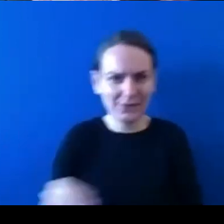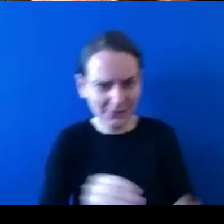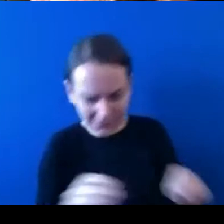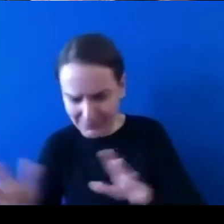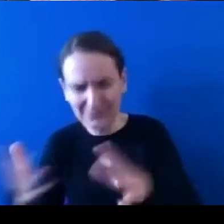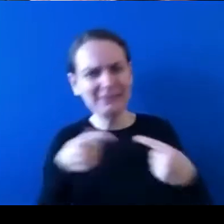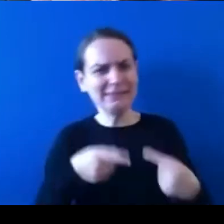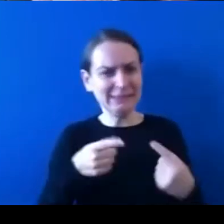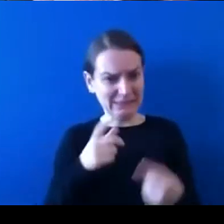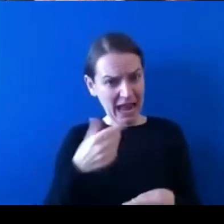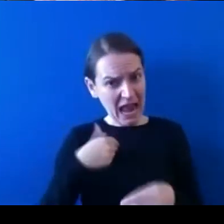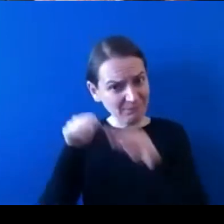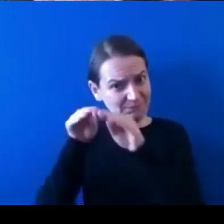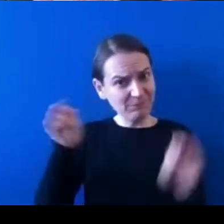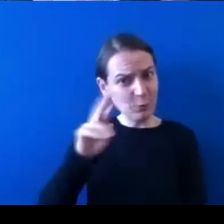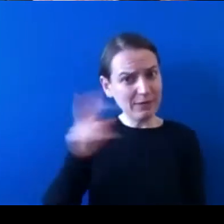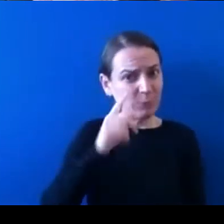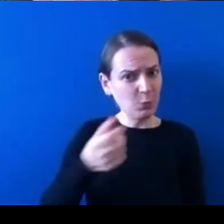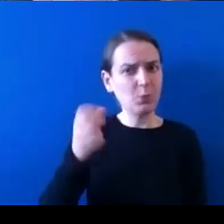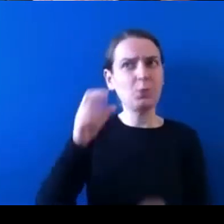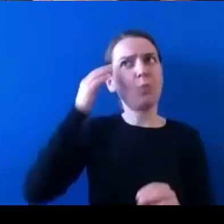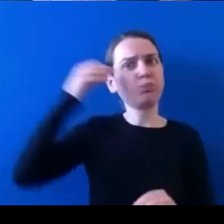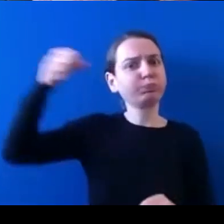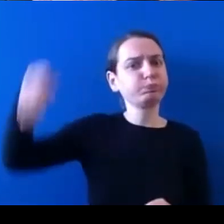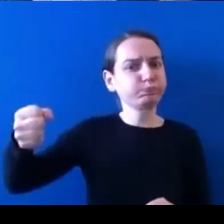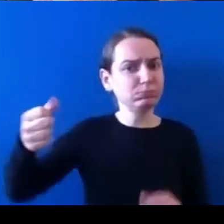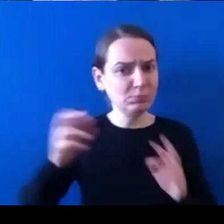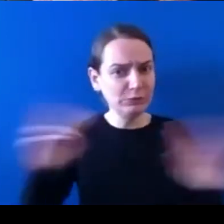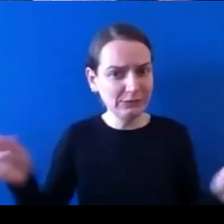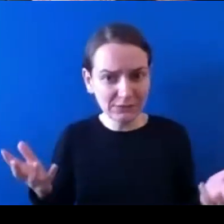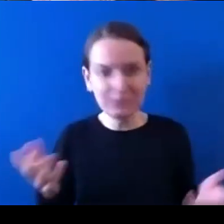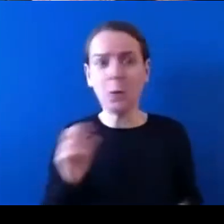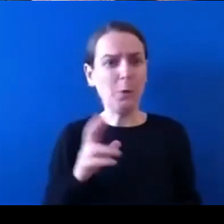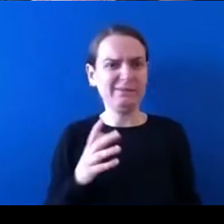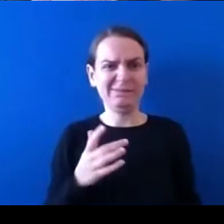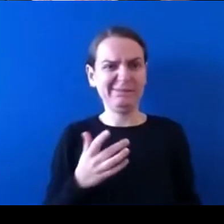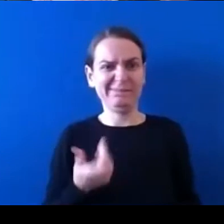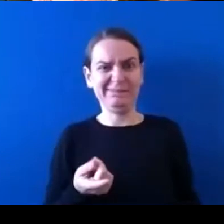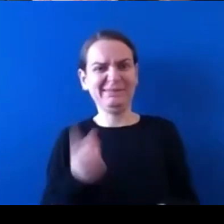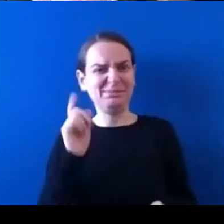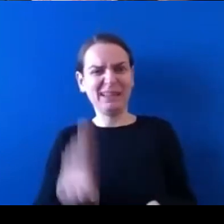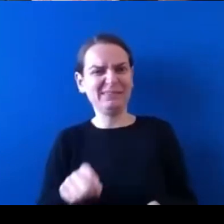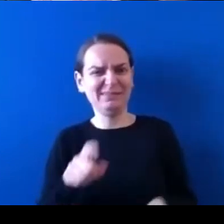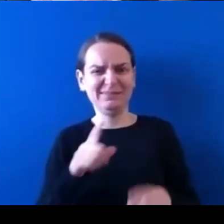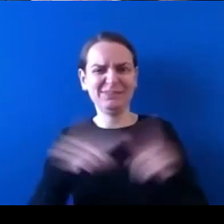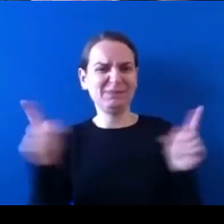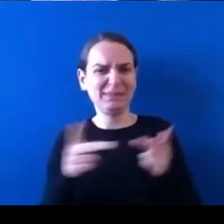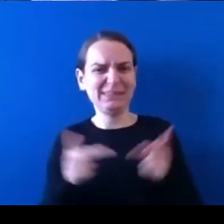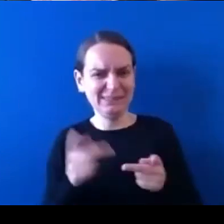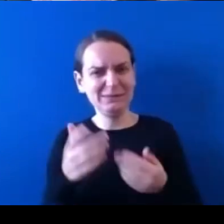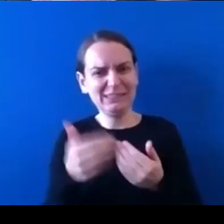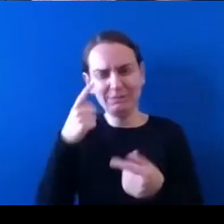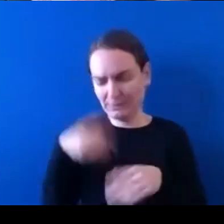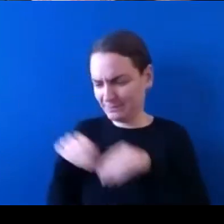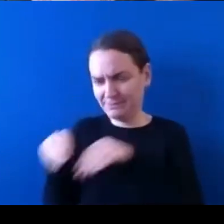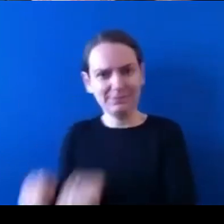Fire exits. Your orientation and mobility specialist will show you where the fire exits are. You may want to live closer to a